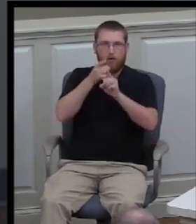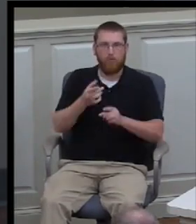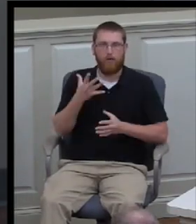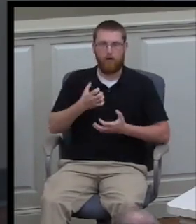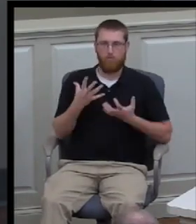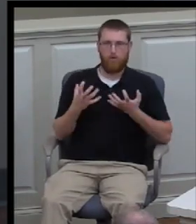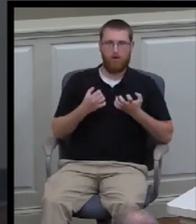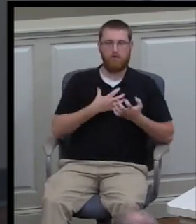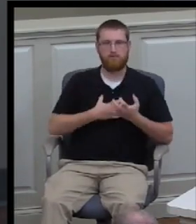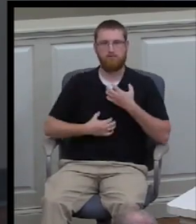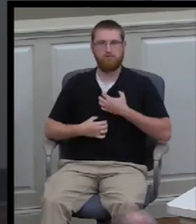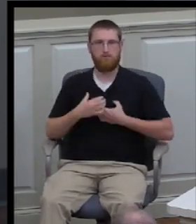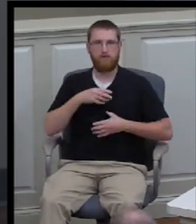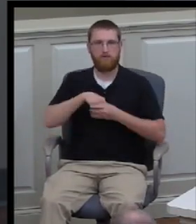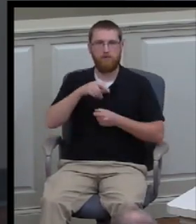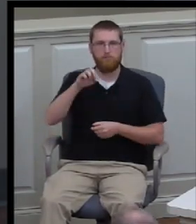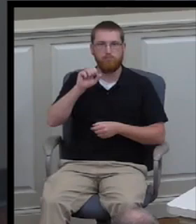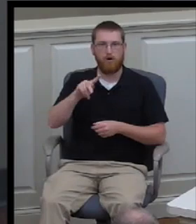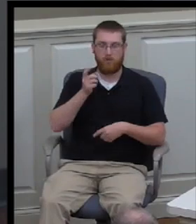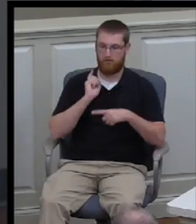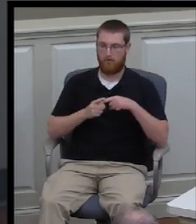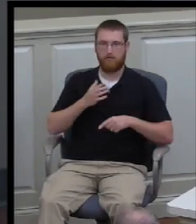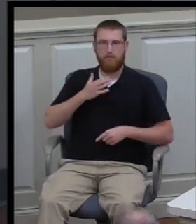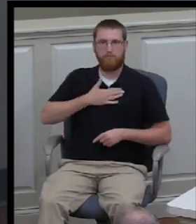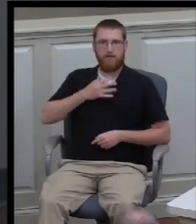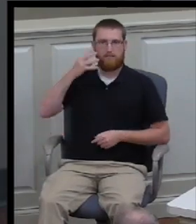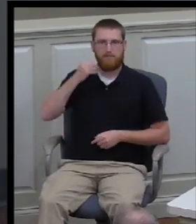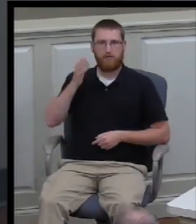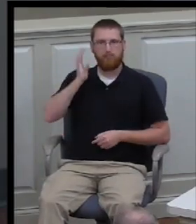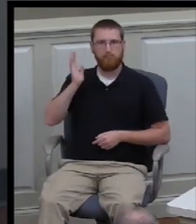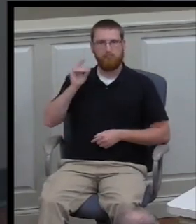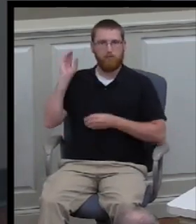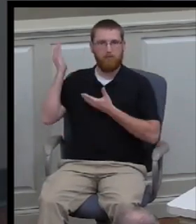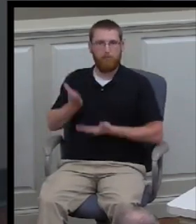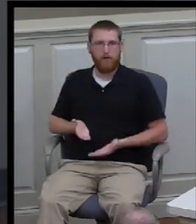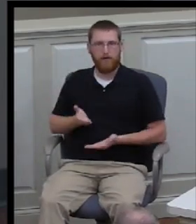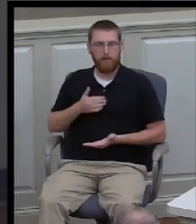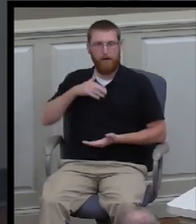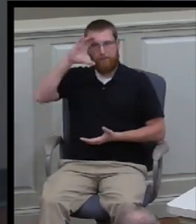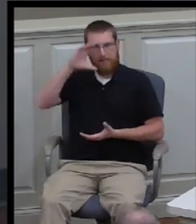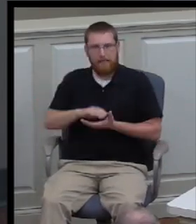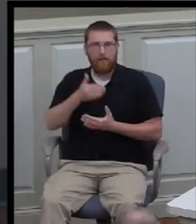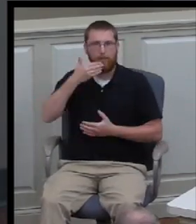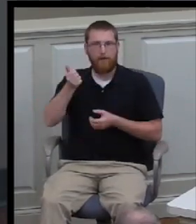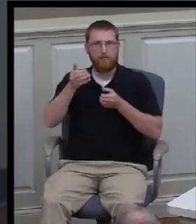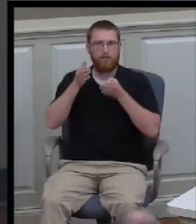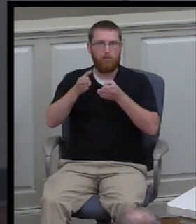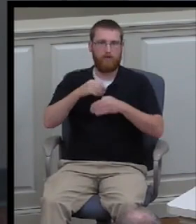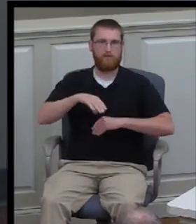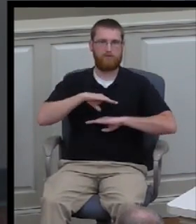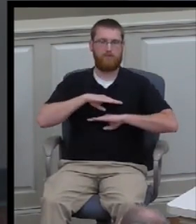desires are, and then encompass my experiences and my beliefs as to the best way to get to those